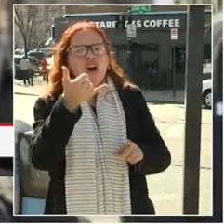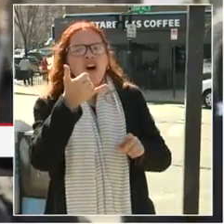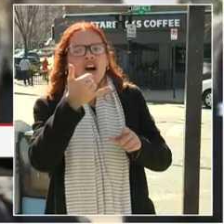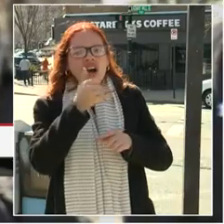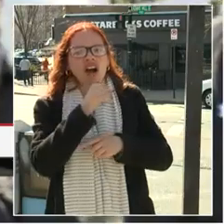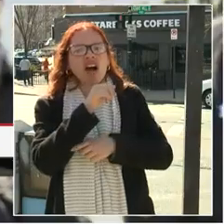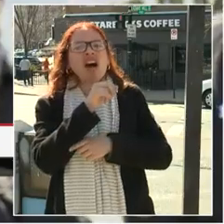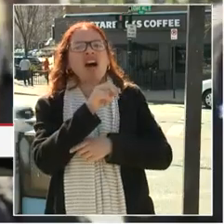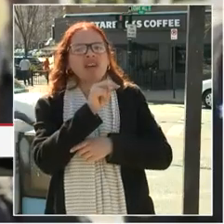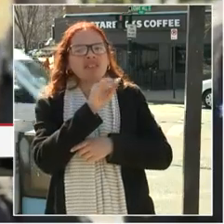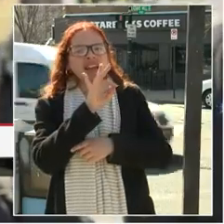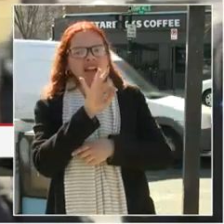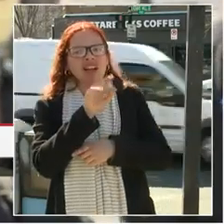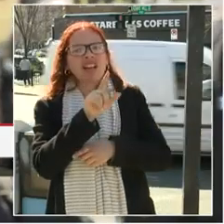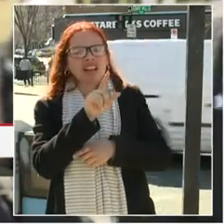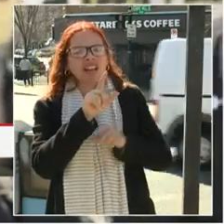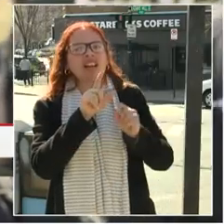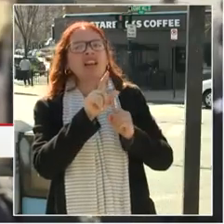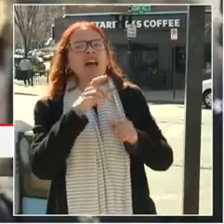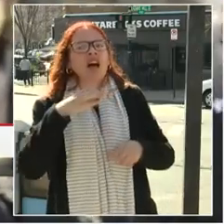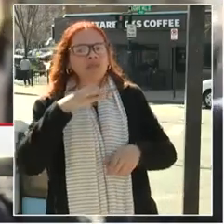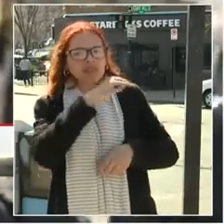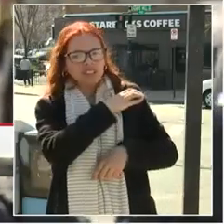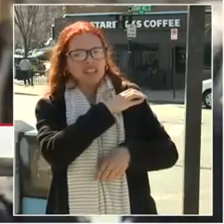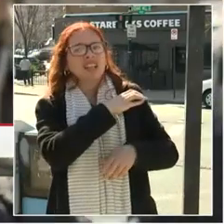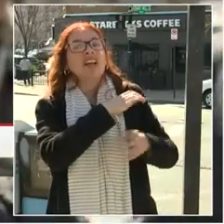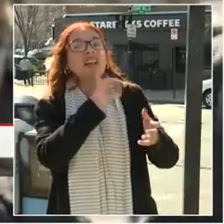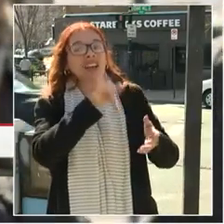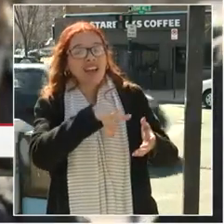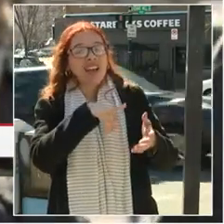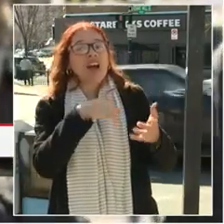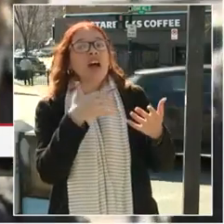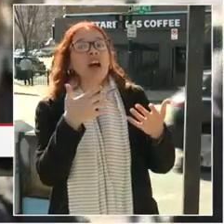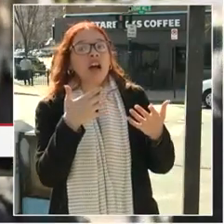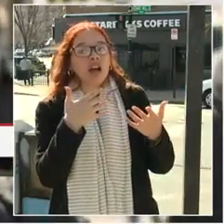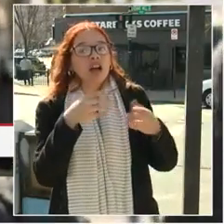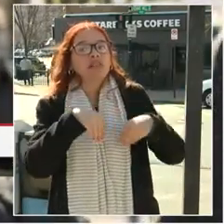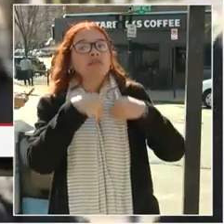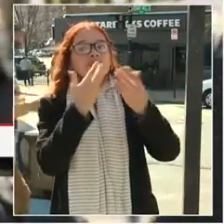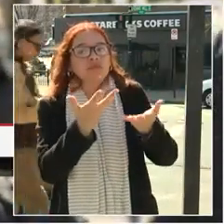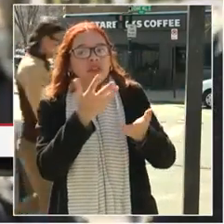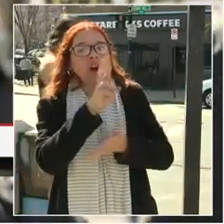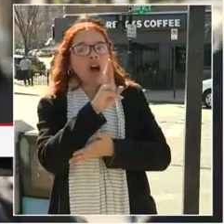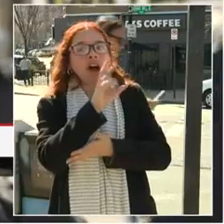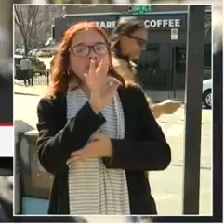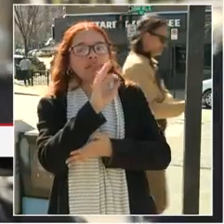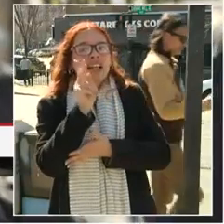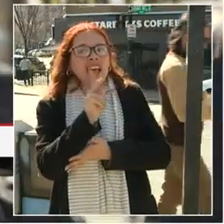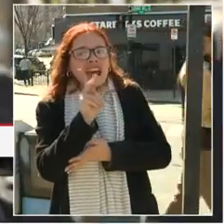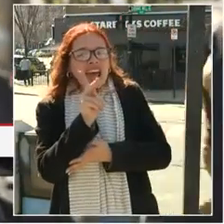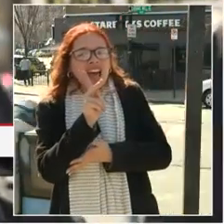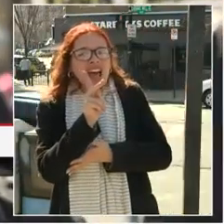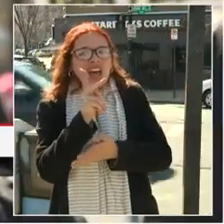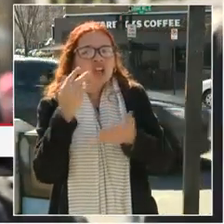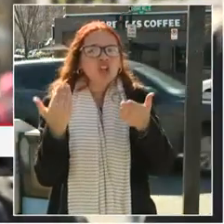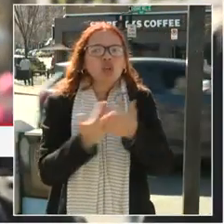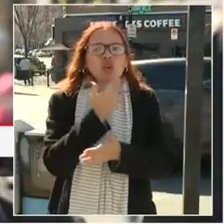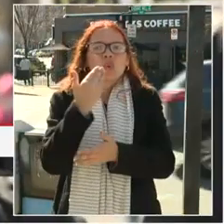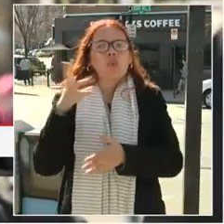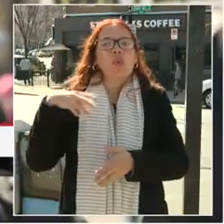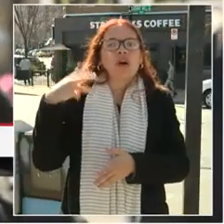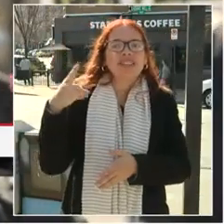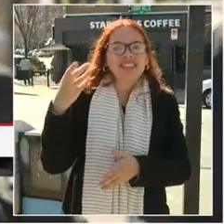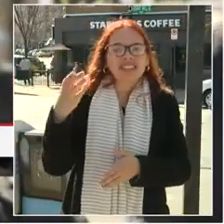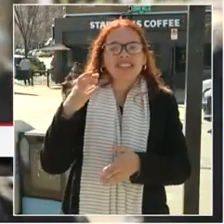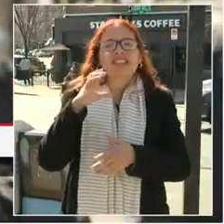the commissioner expressed the league's desire to keep the RFK site in play for the new Washington Commanders Stadium. Can you tell us